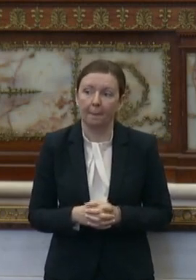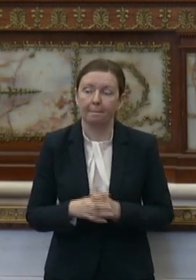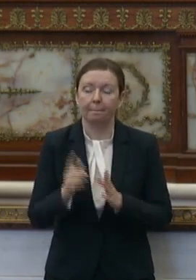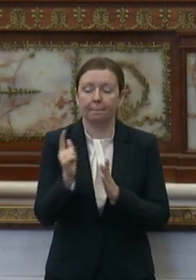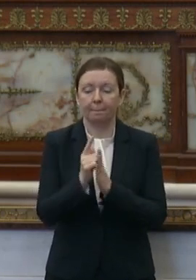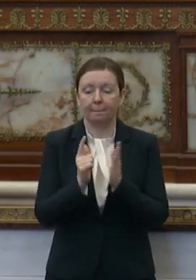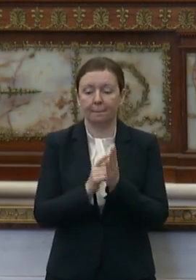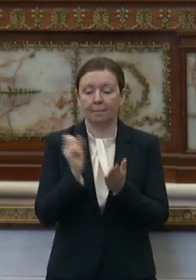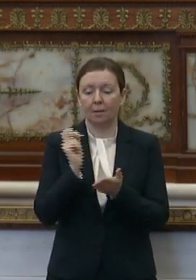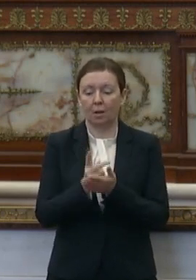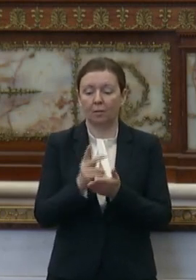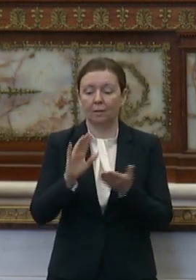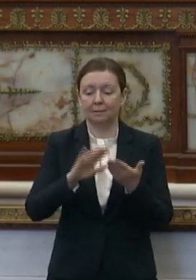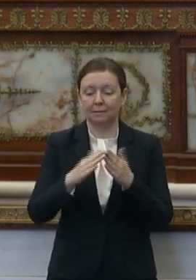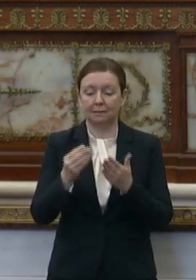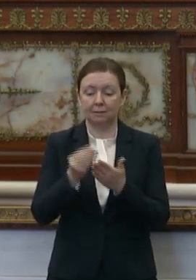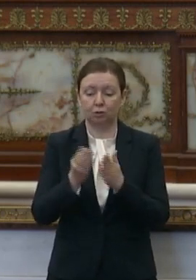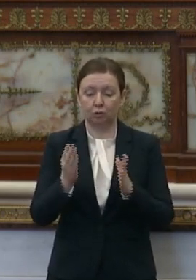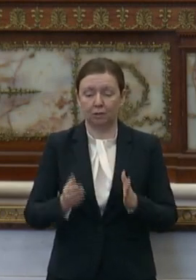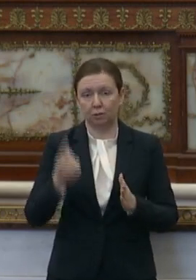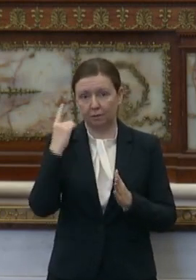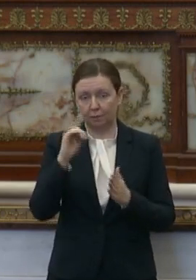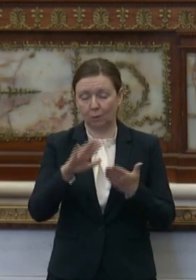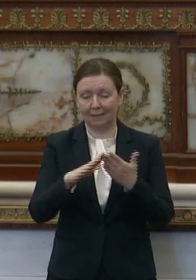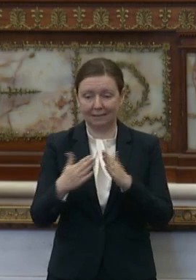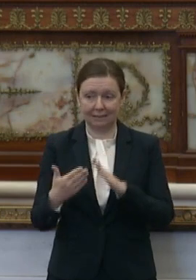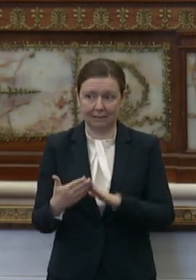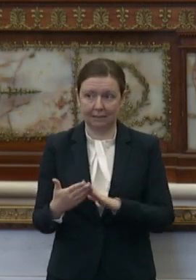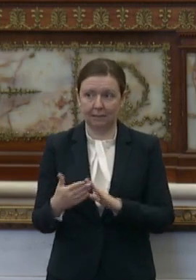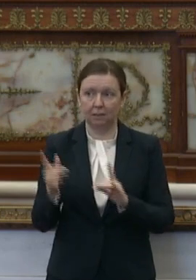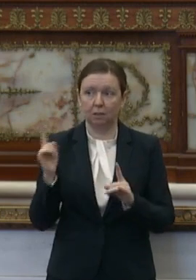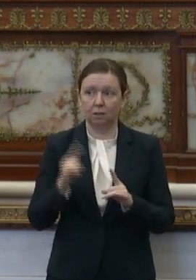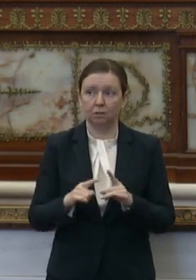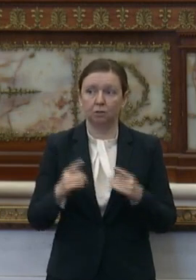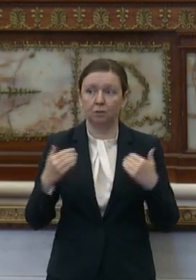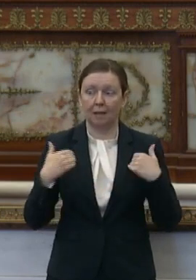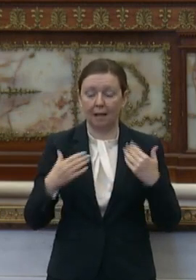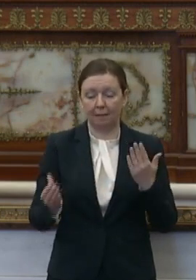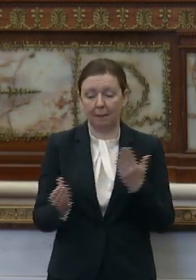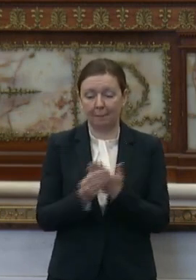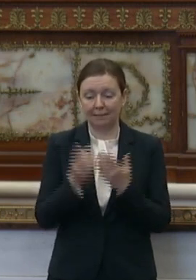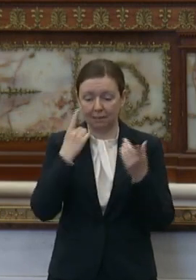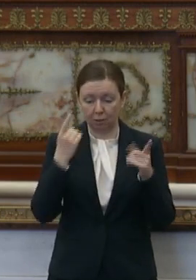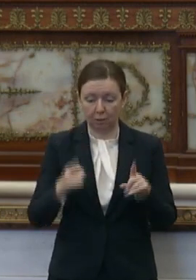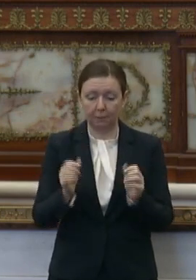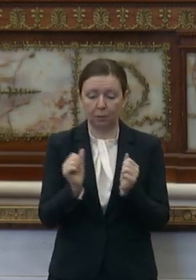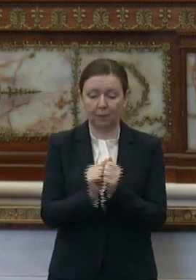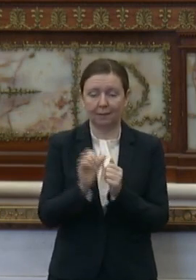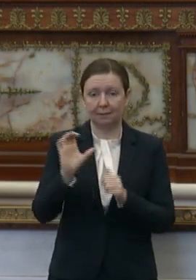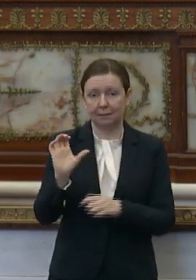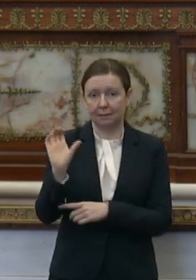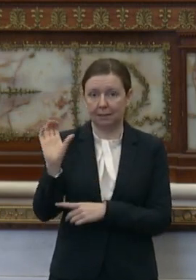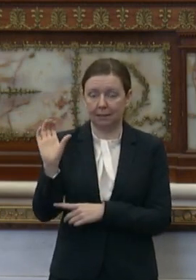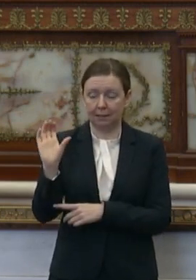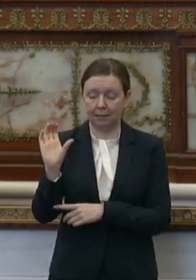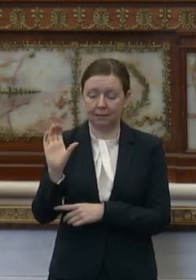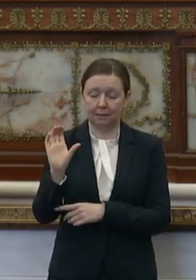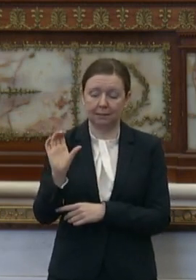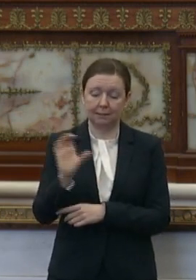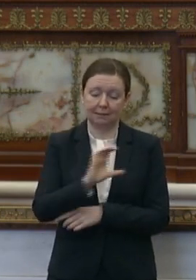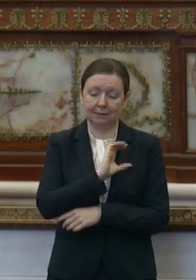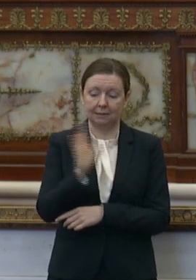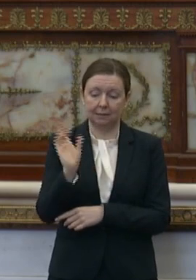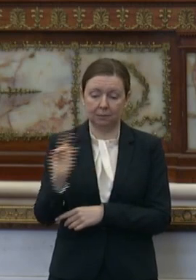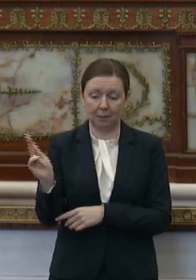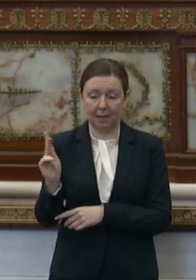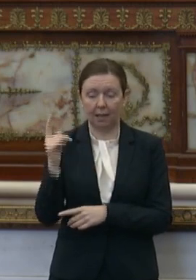200-299. An ordinance authorizing the city treasurer on behalf of the city to enter into an amendment agreement with Citizens Bank of Pennsylvania for provision